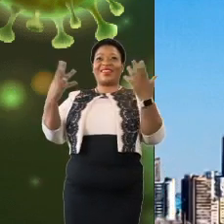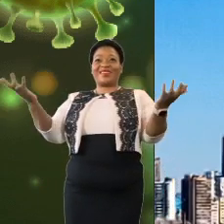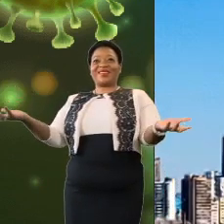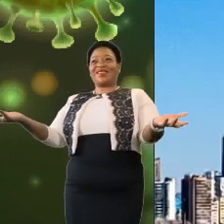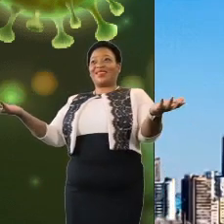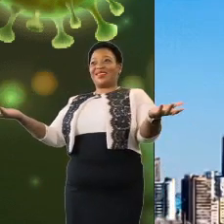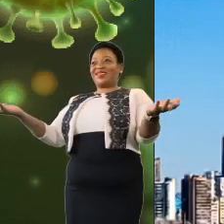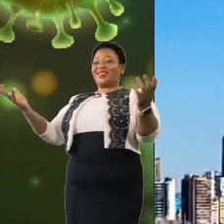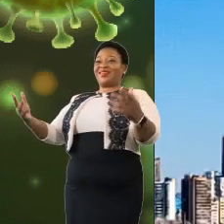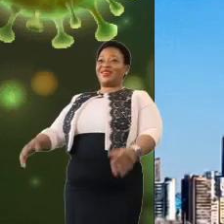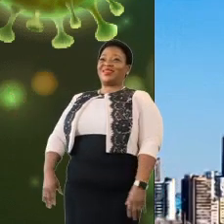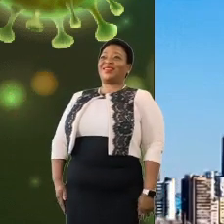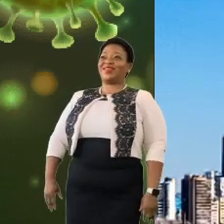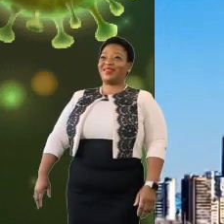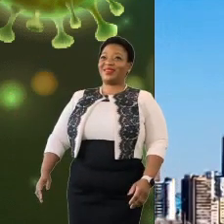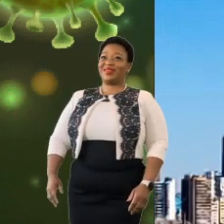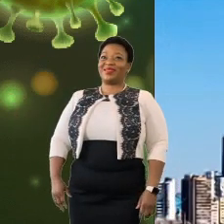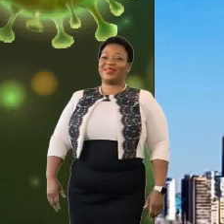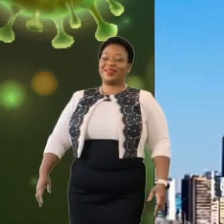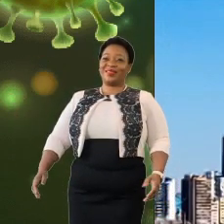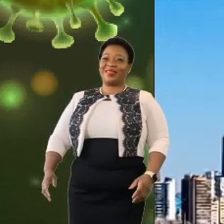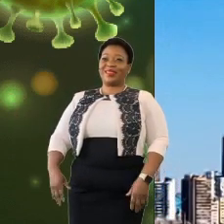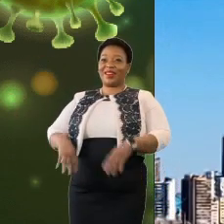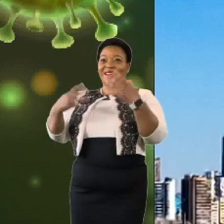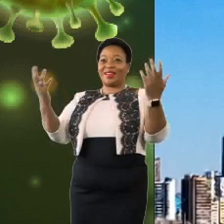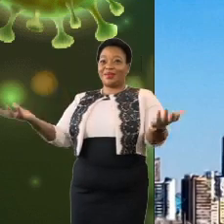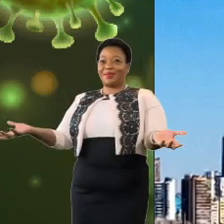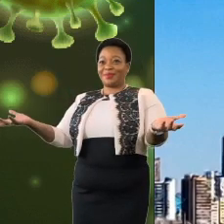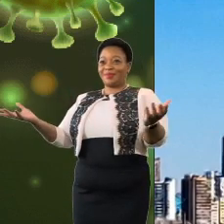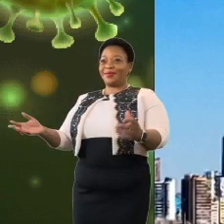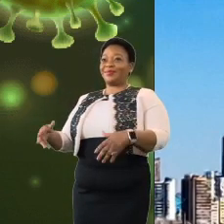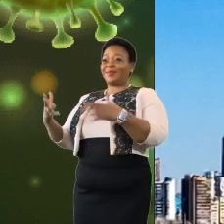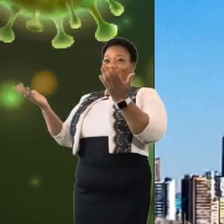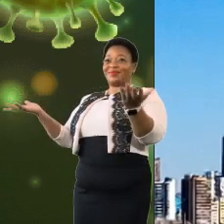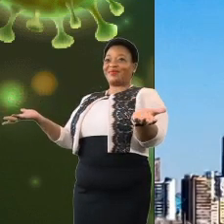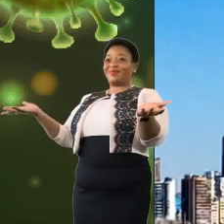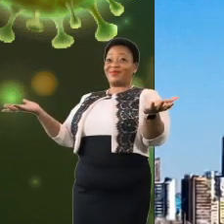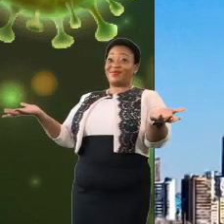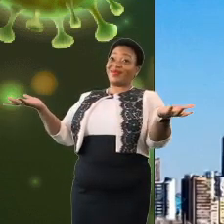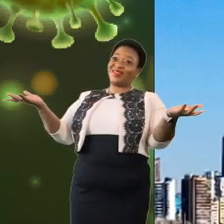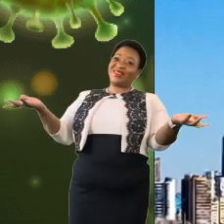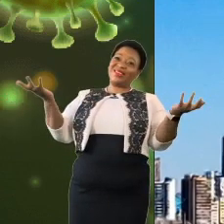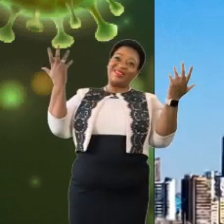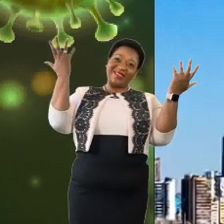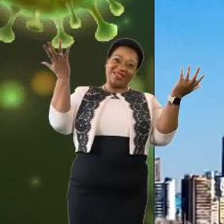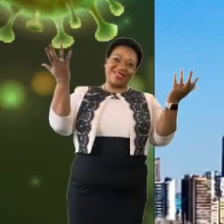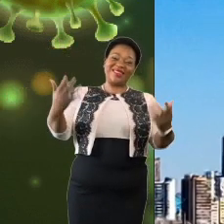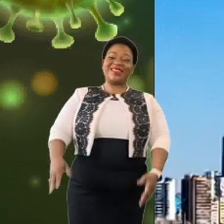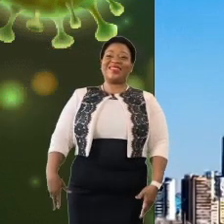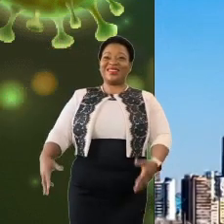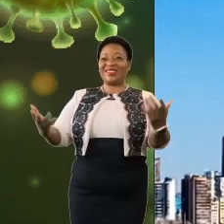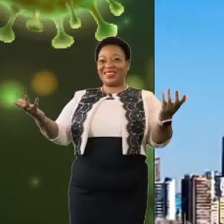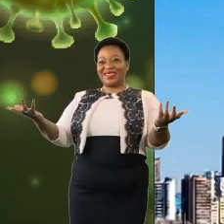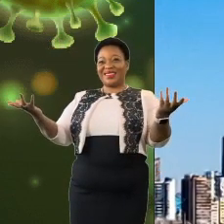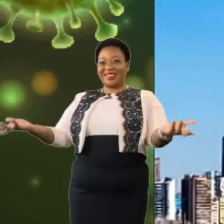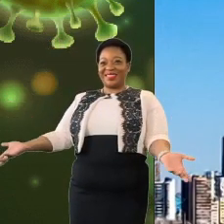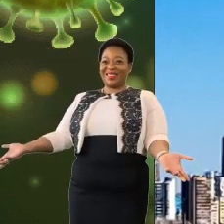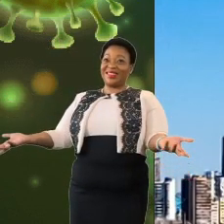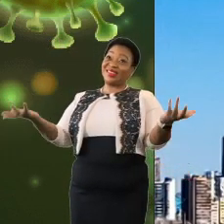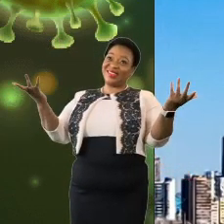sure that there's been a lot of questions from a UIF perspective that perhaps Tebogo can most certainly take us